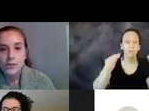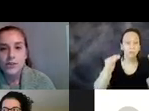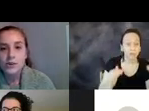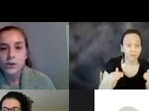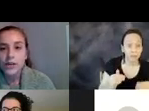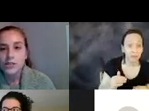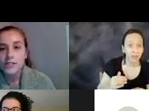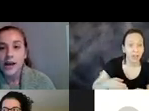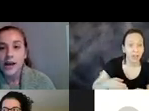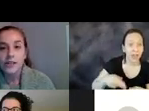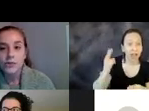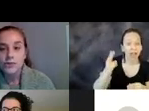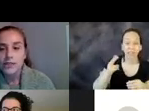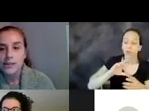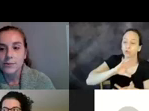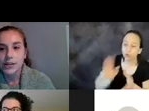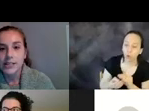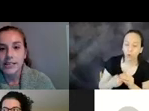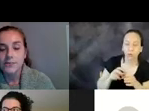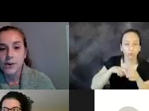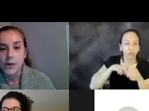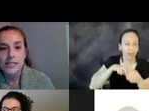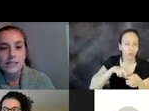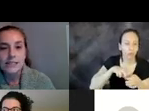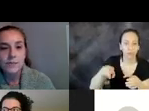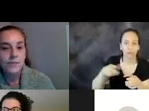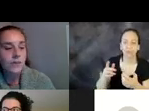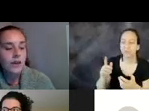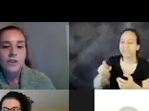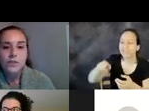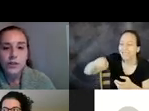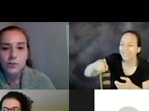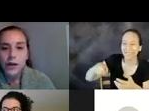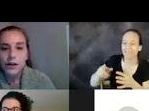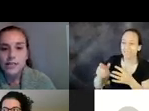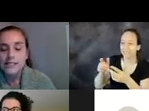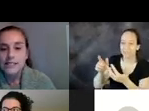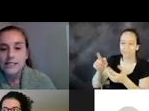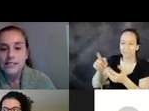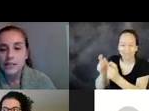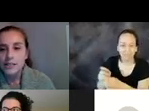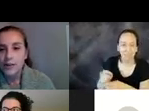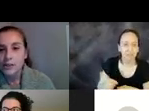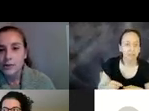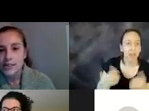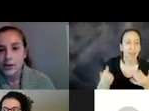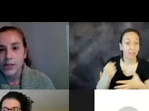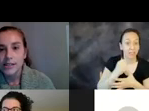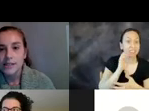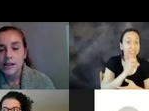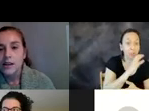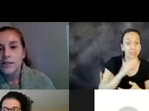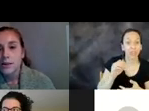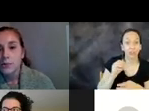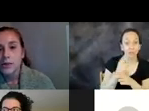ridership. So these are locations of high use with a demonstrated need for amenities. 3, prioritize seniors and riders with